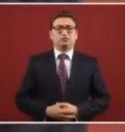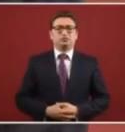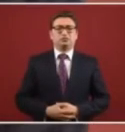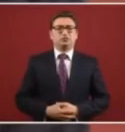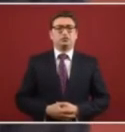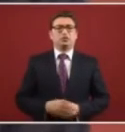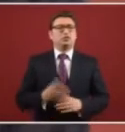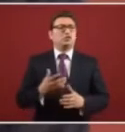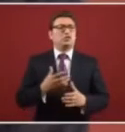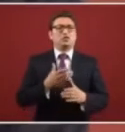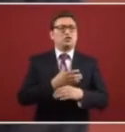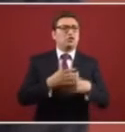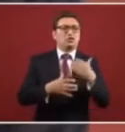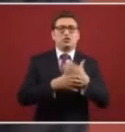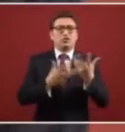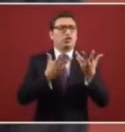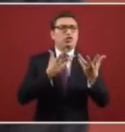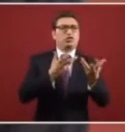lujos baratos.